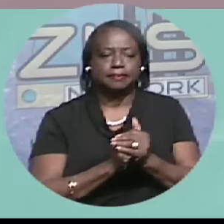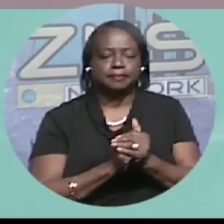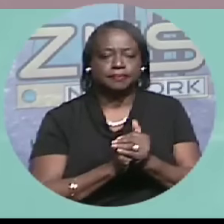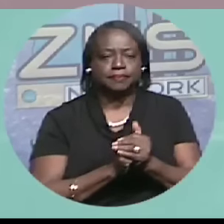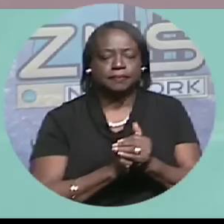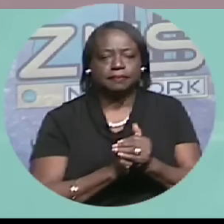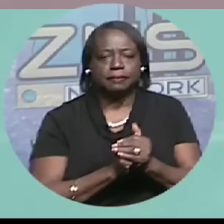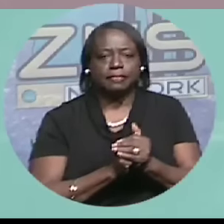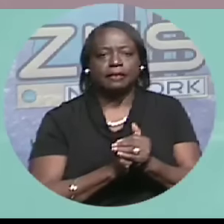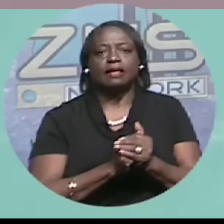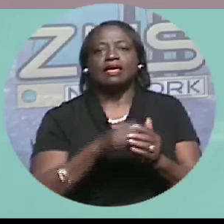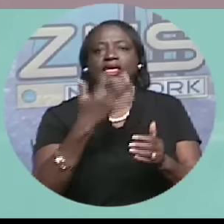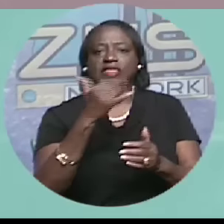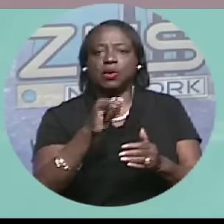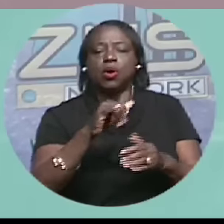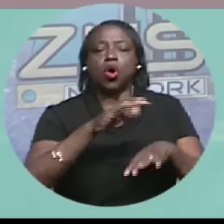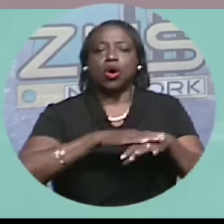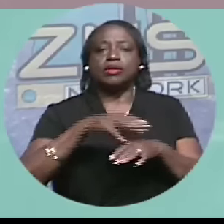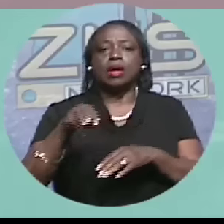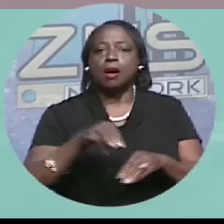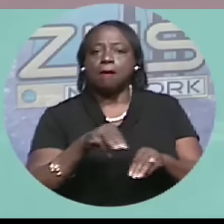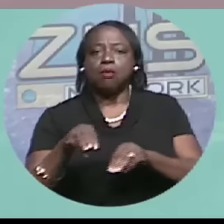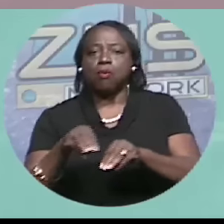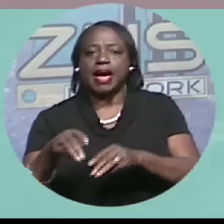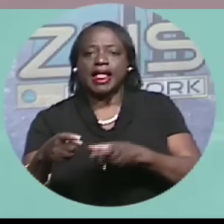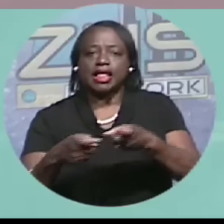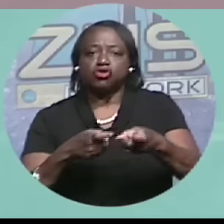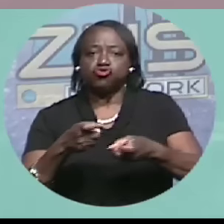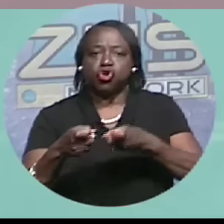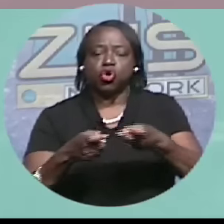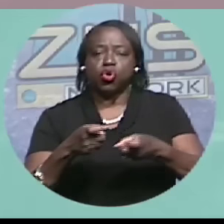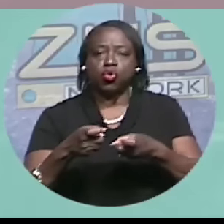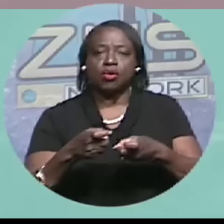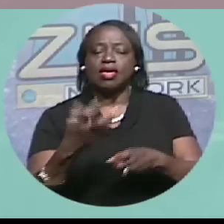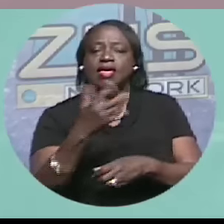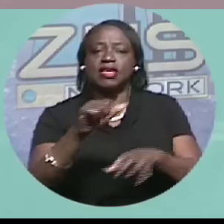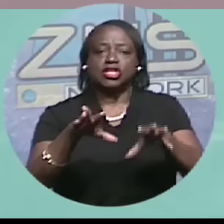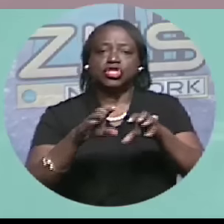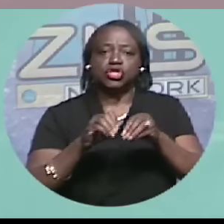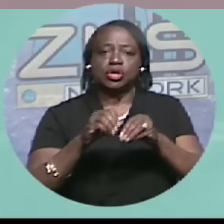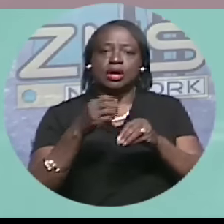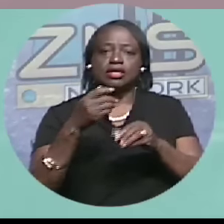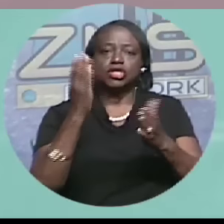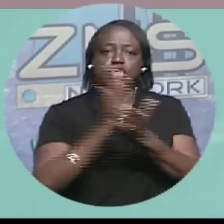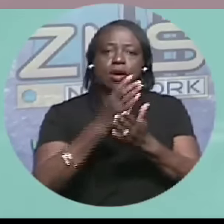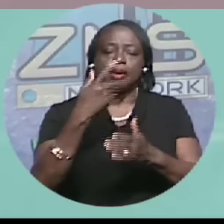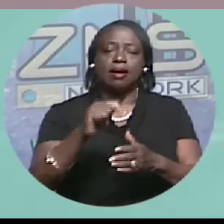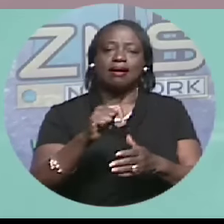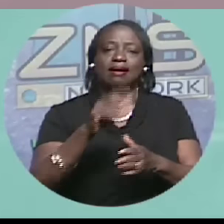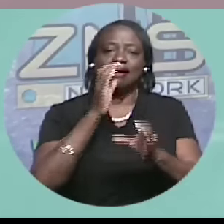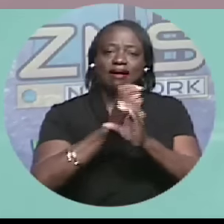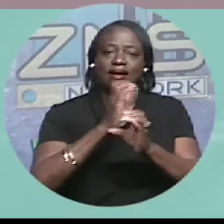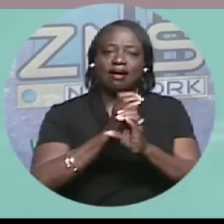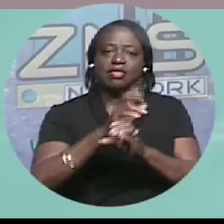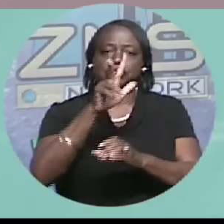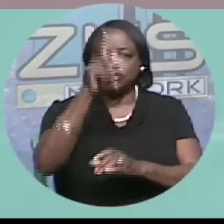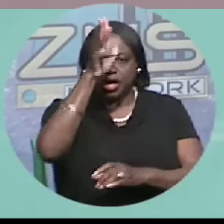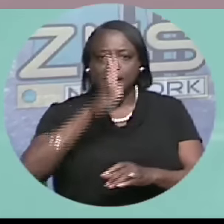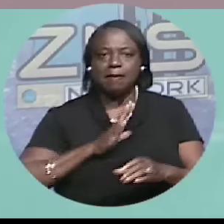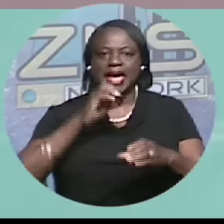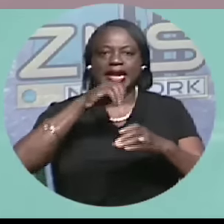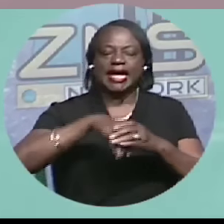mobile patrol, and as a result, we were able to take down a vehicle with three men within the vehicle. A high-speed